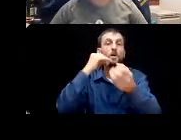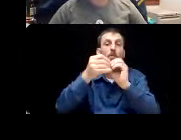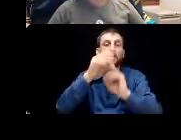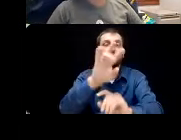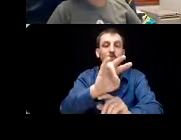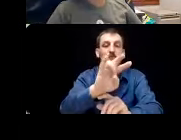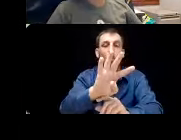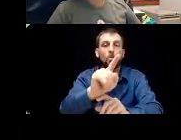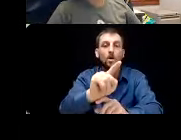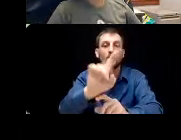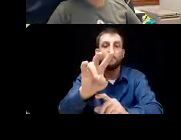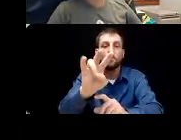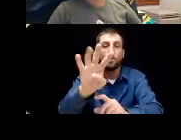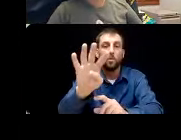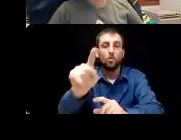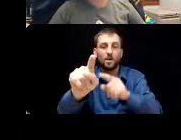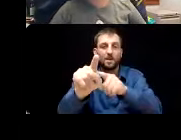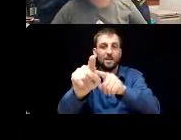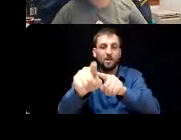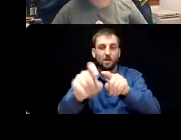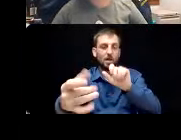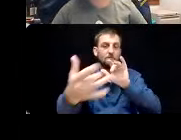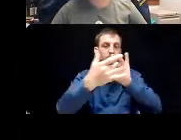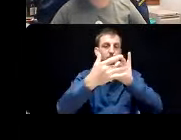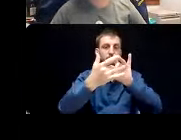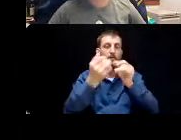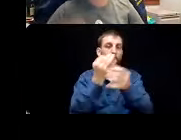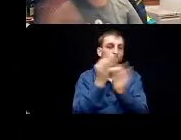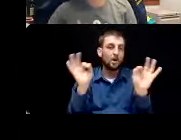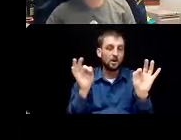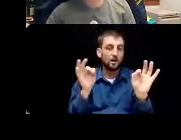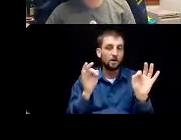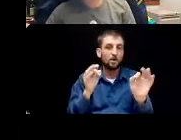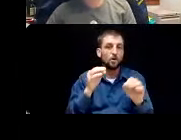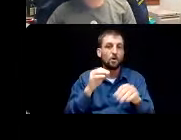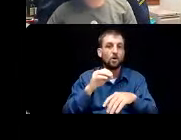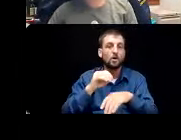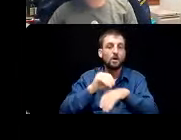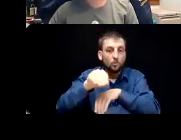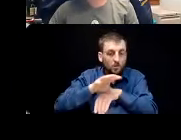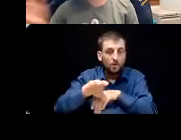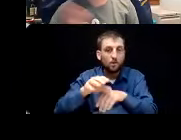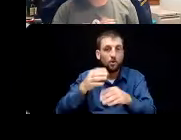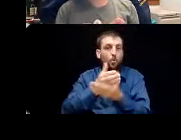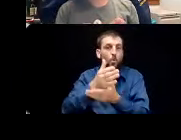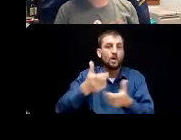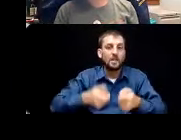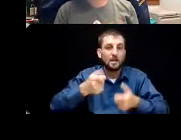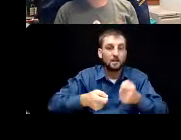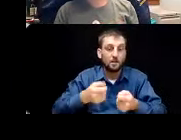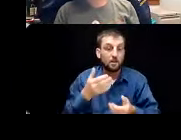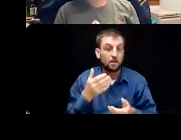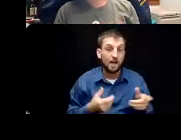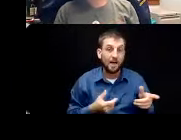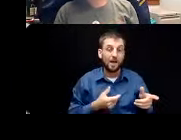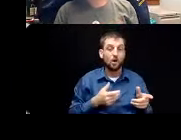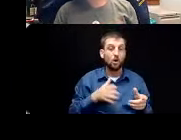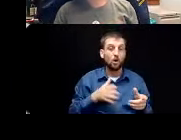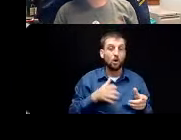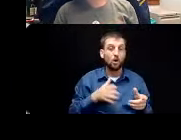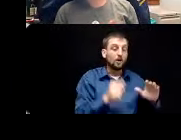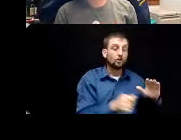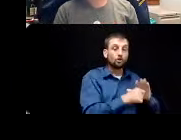to free confidential 24/7 crisis counseling via text. Now they're not going to be able to help you come up with your sheltering or your hurricane